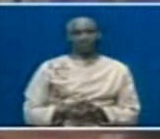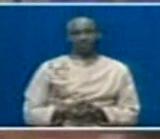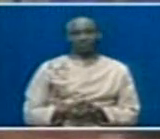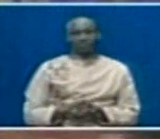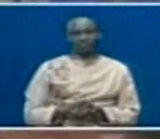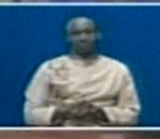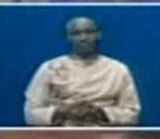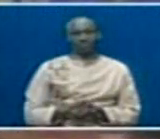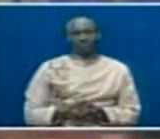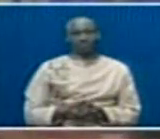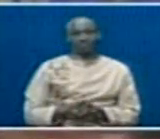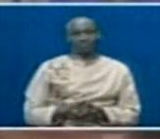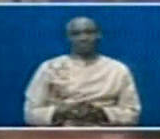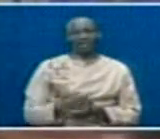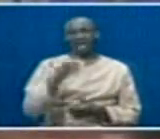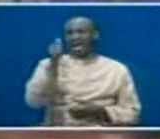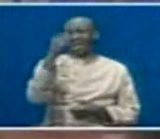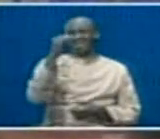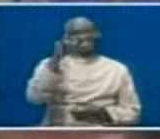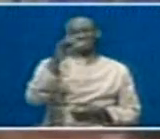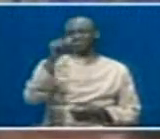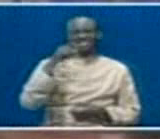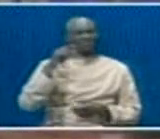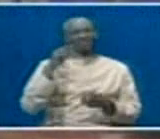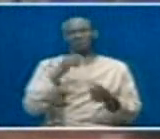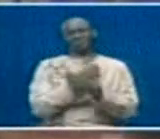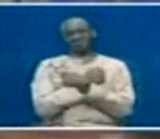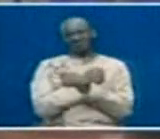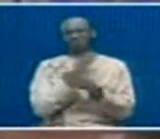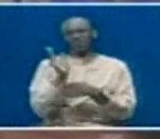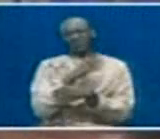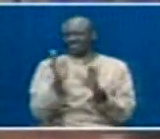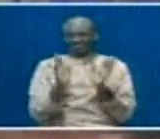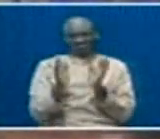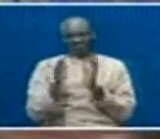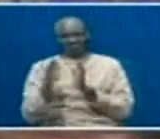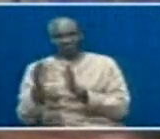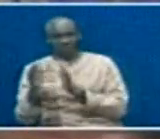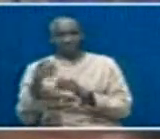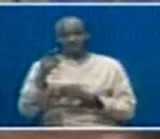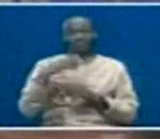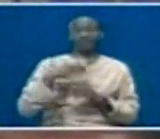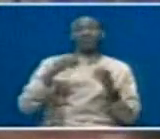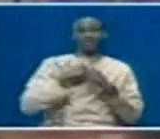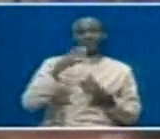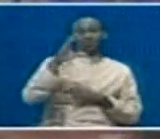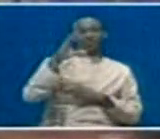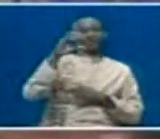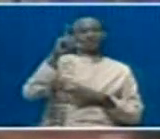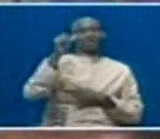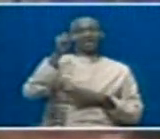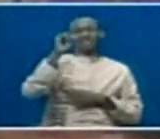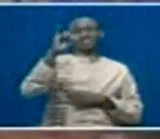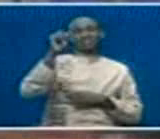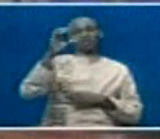on Ali. Ali was not musically inclined. Ali liked classical music. Mm. Ali